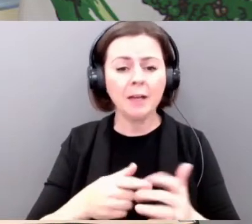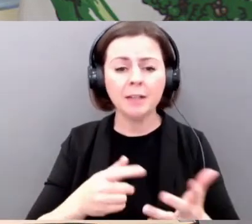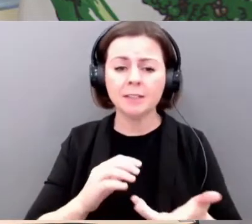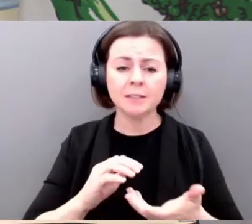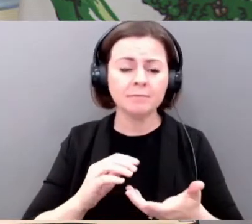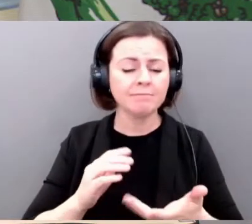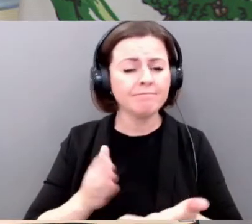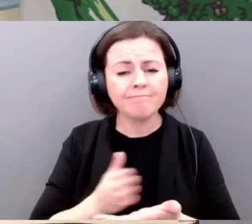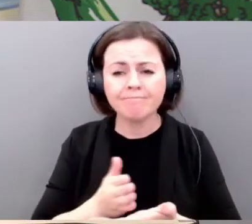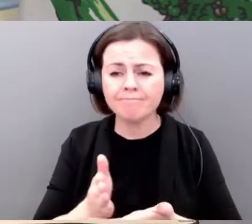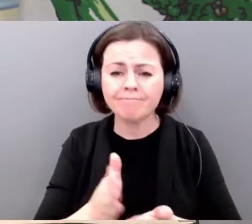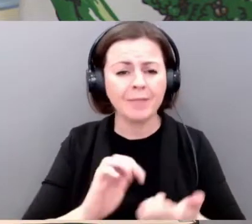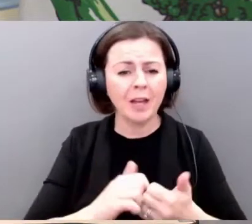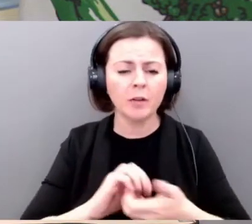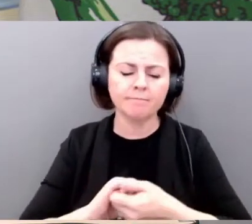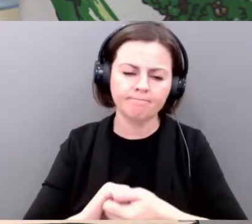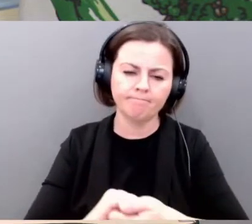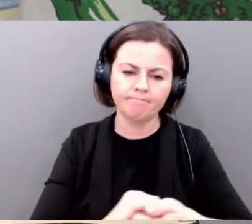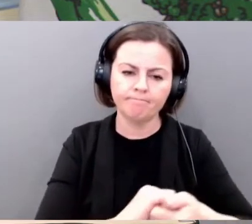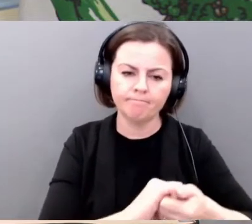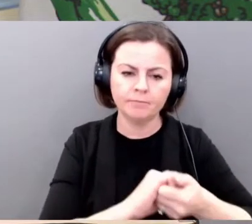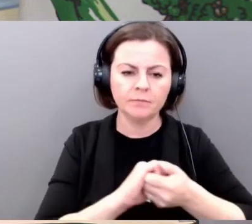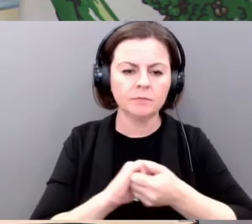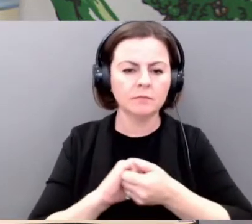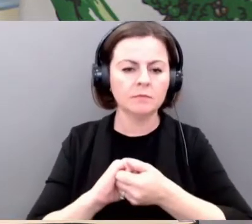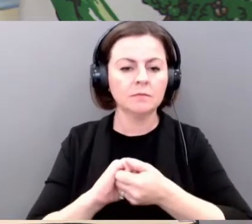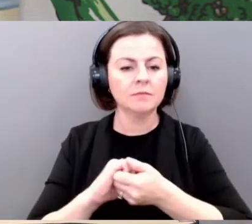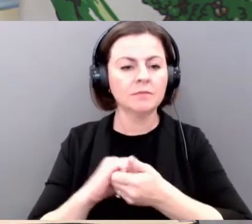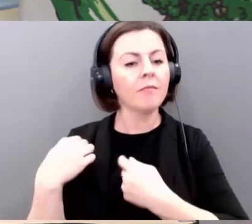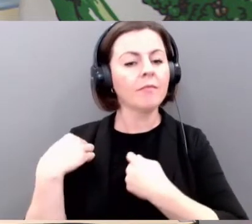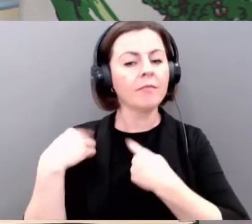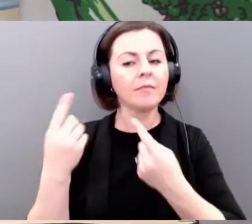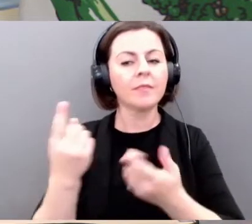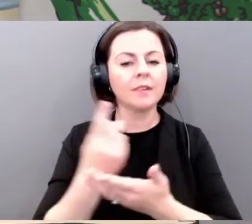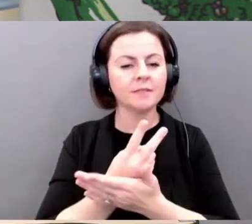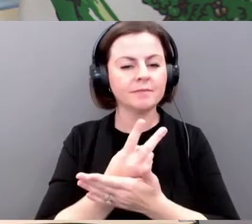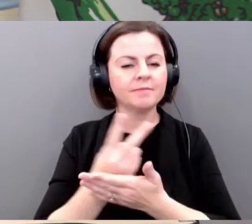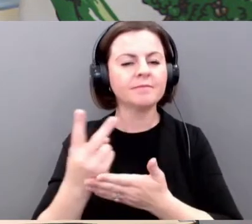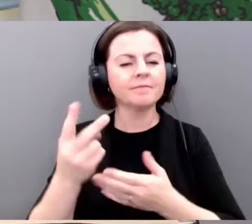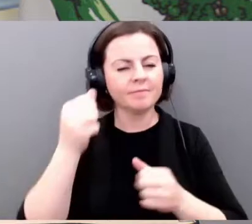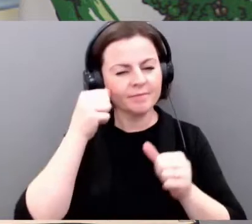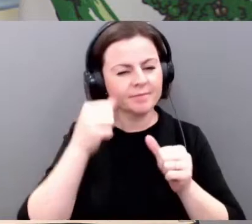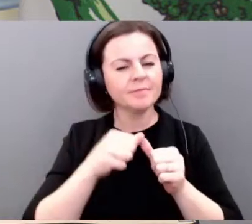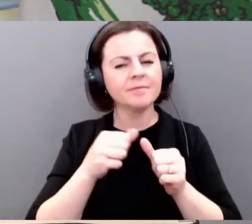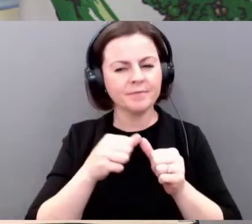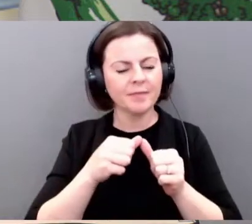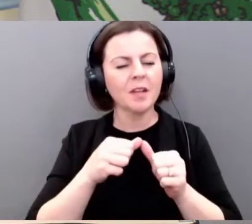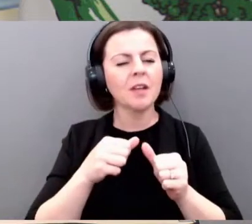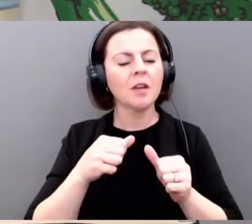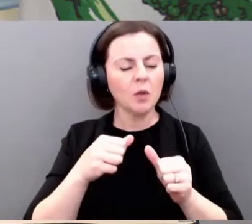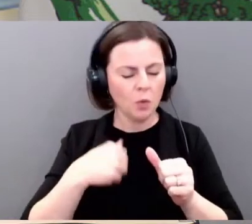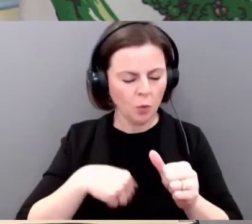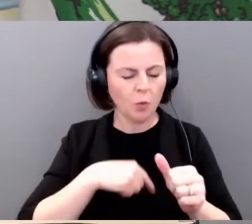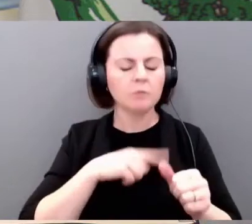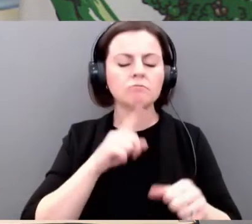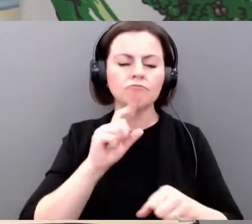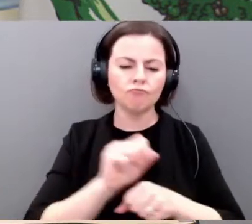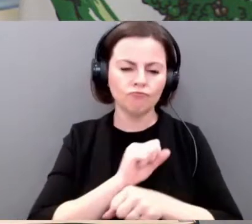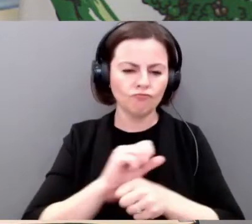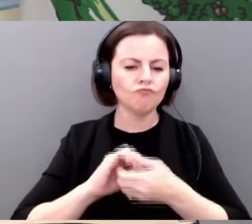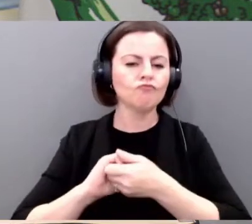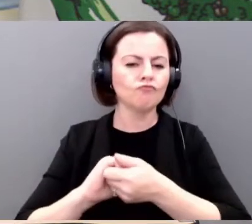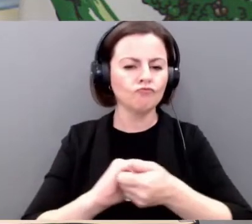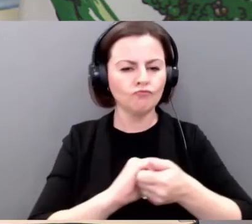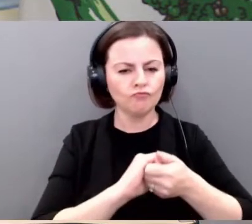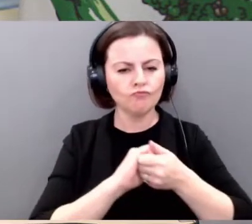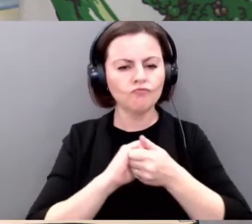last 2 weeks have reminded us just how much that our province is united. Islanders are committed to keeping each